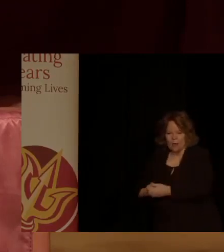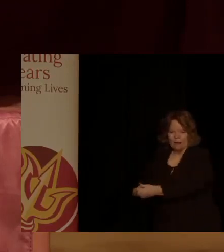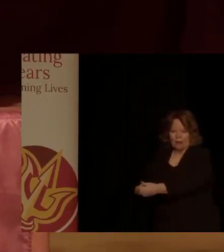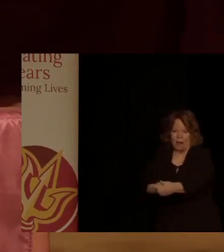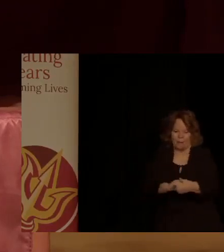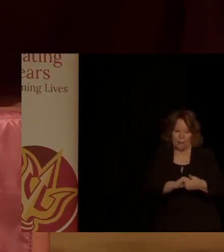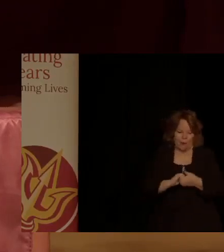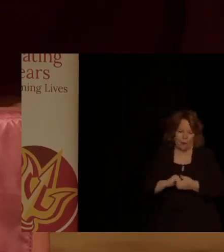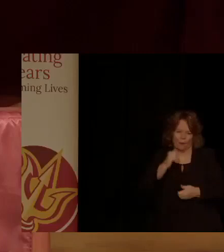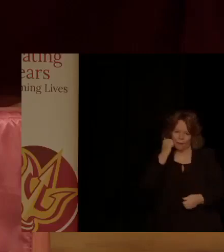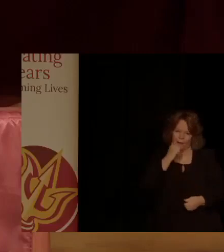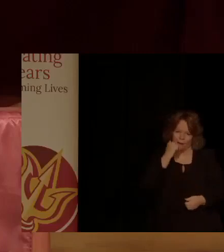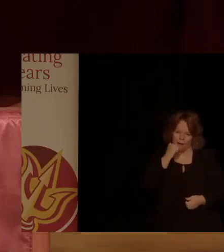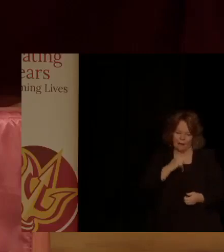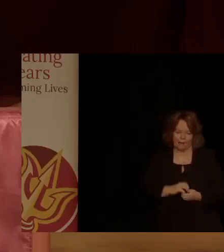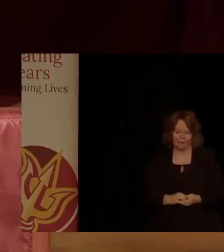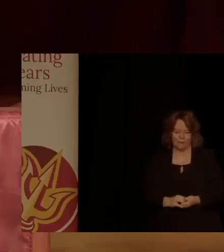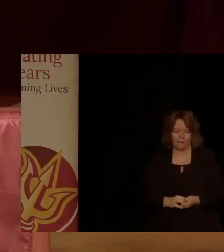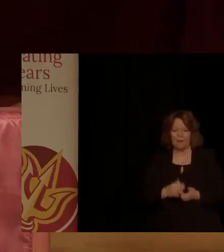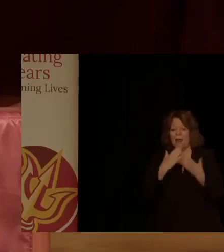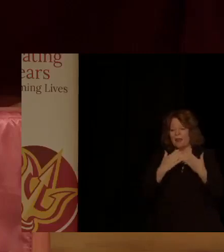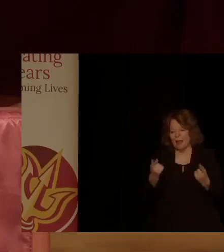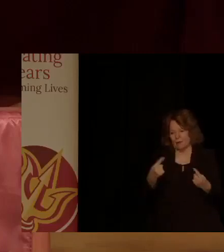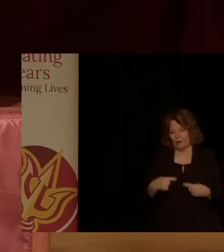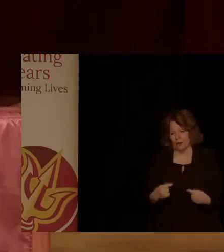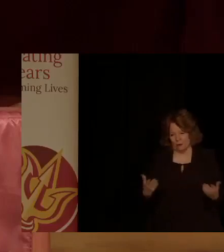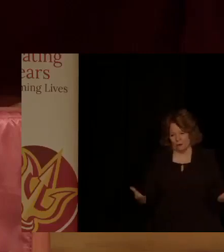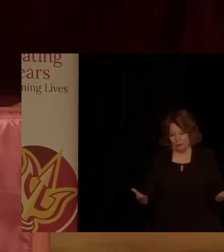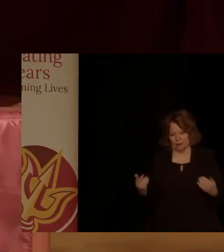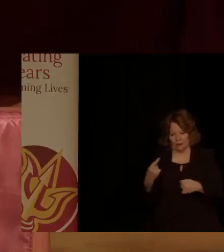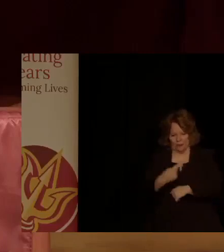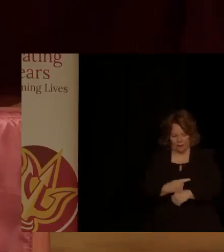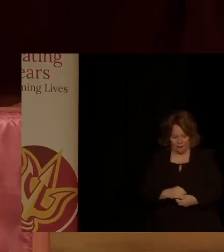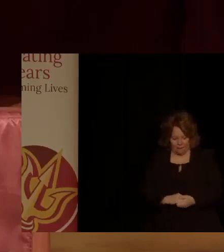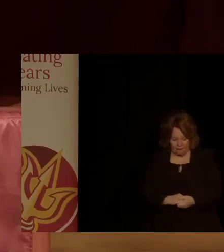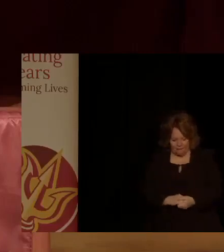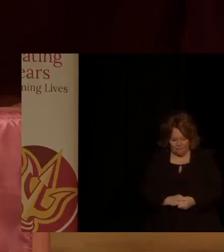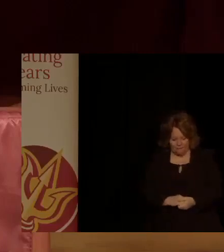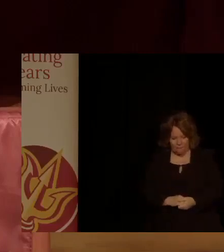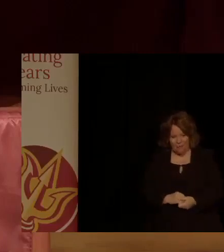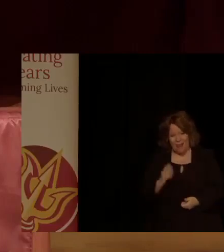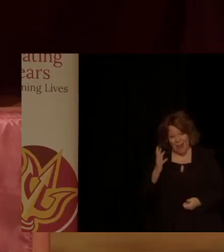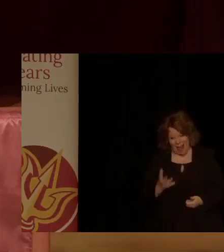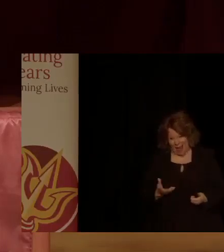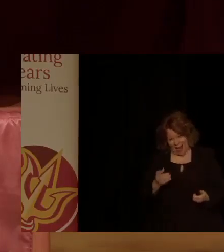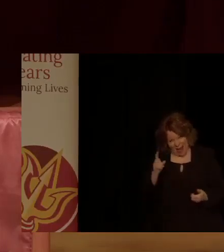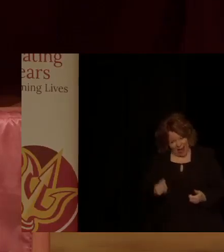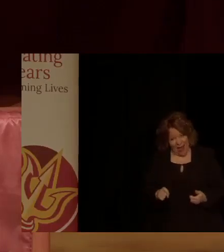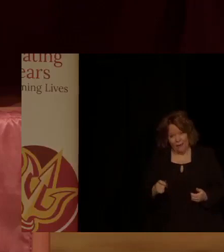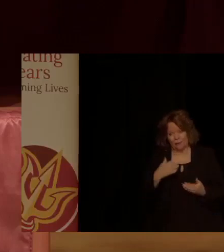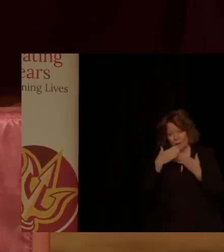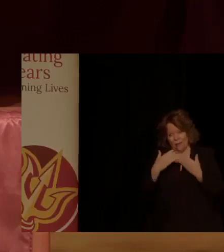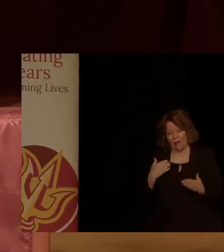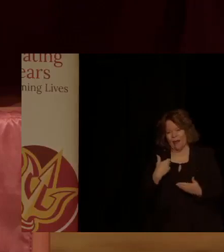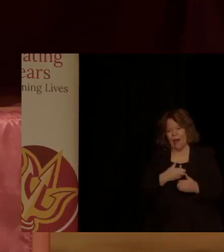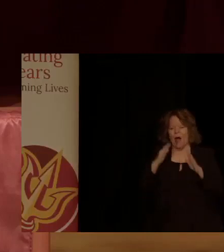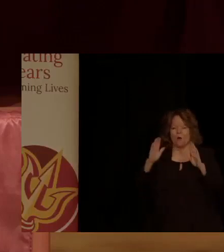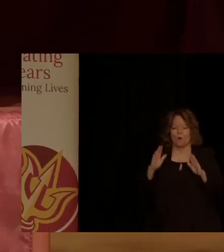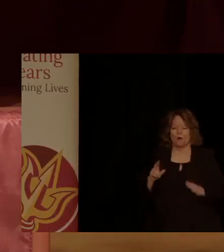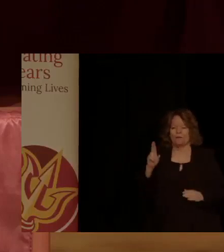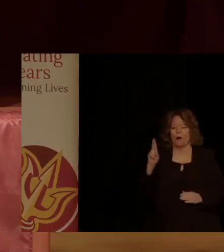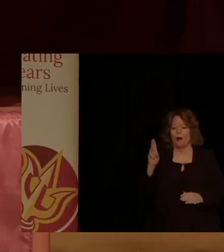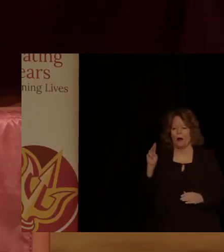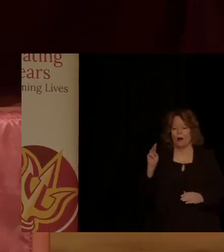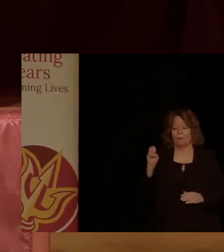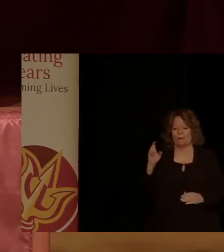daily basis. Thank you for joining us today. And I'd be remiss if I did not thank our wonderful UMSL